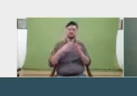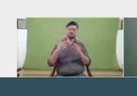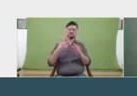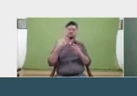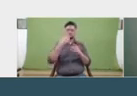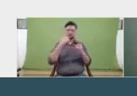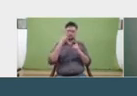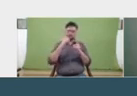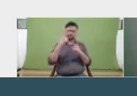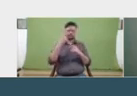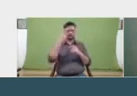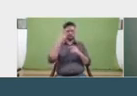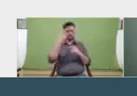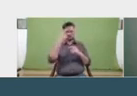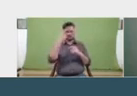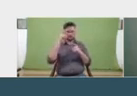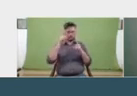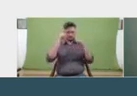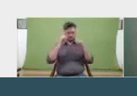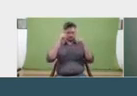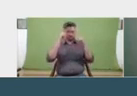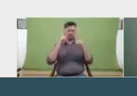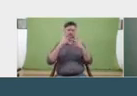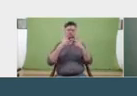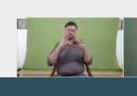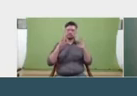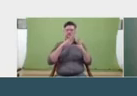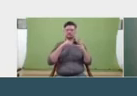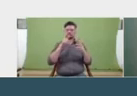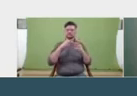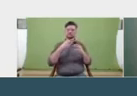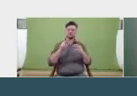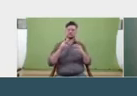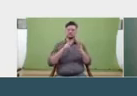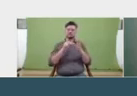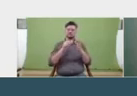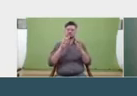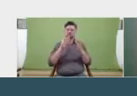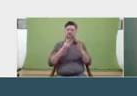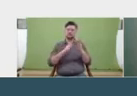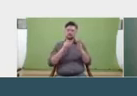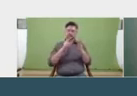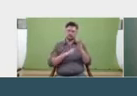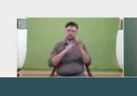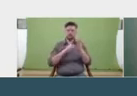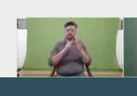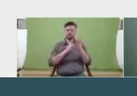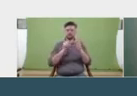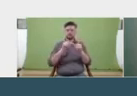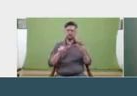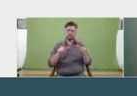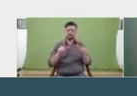eyebrows raising etc are non-manual marking which are very important as truly a part of